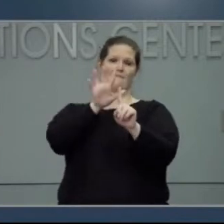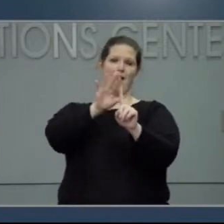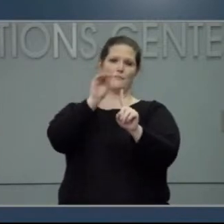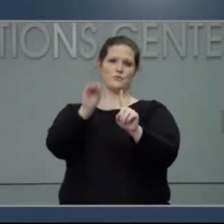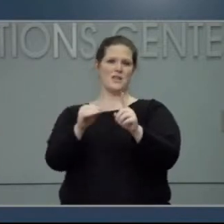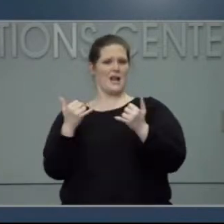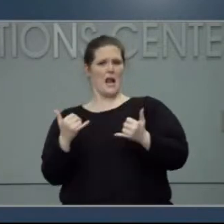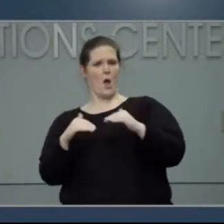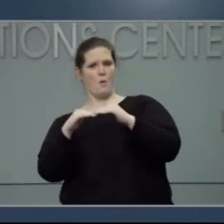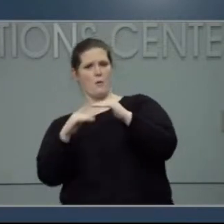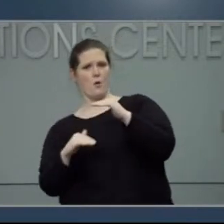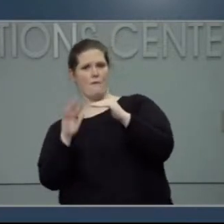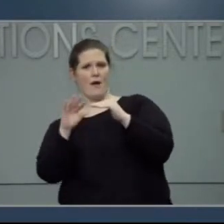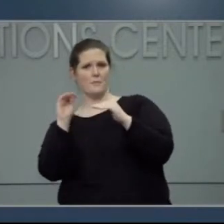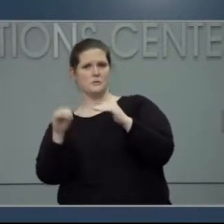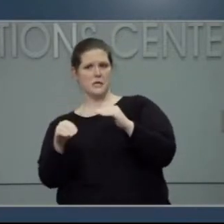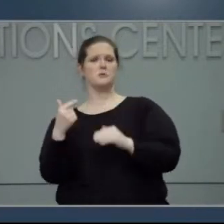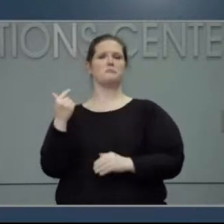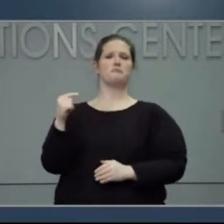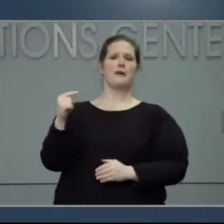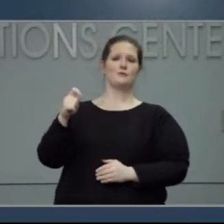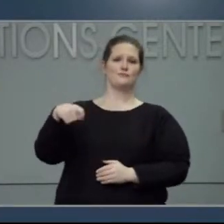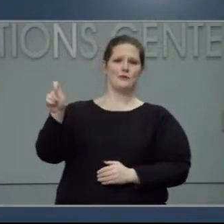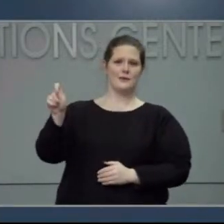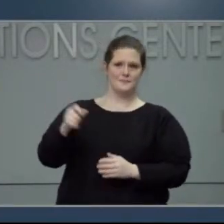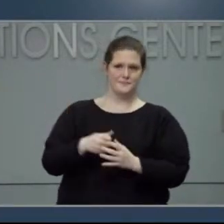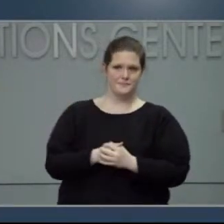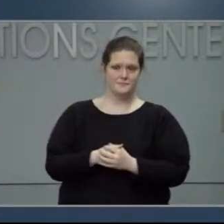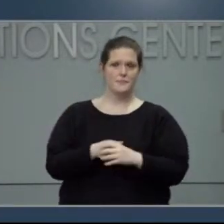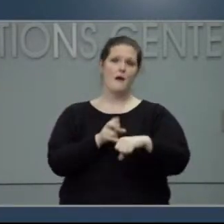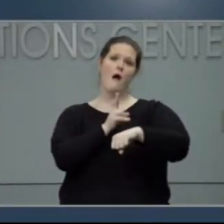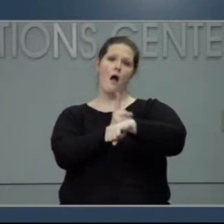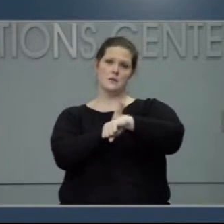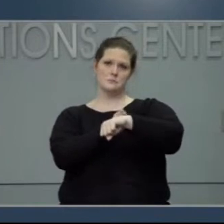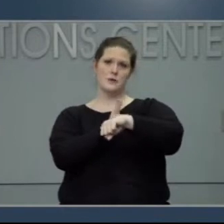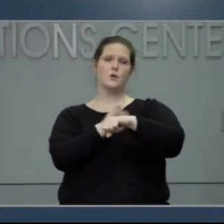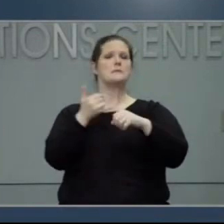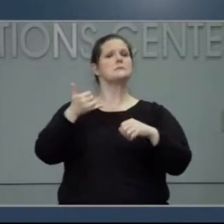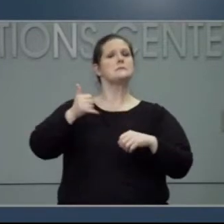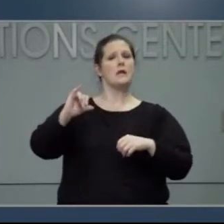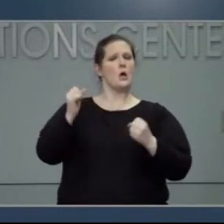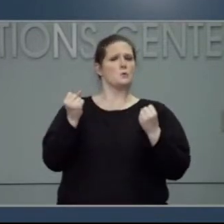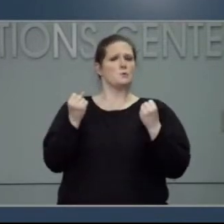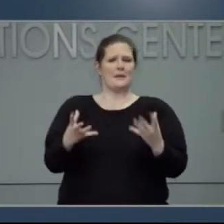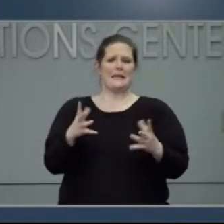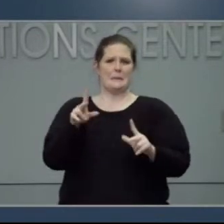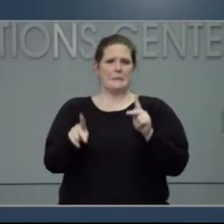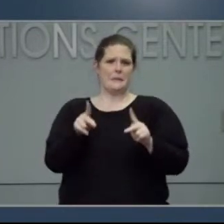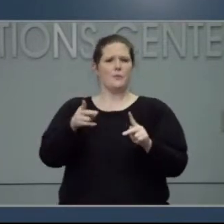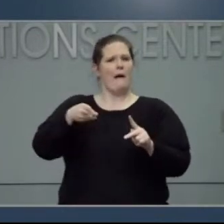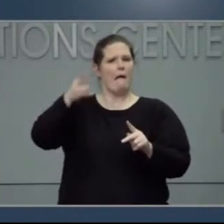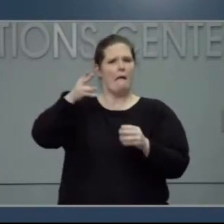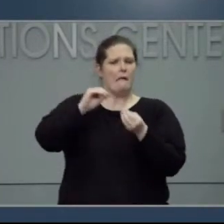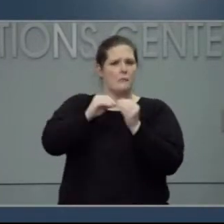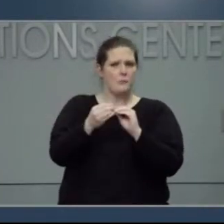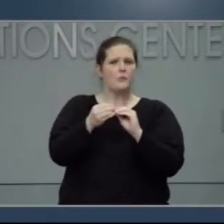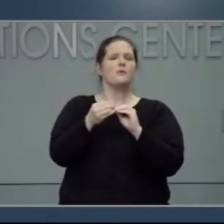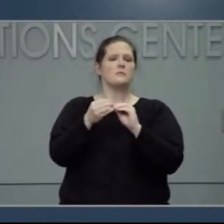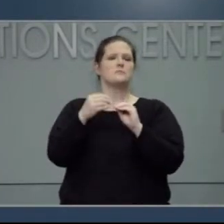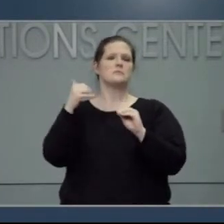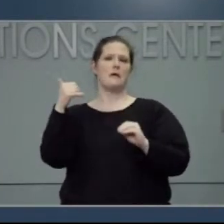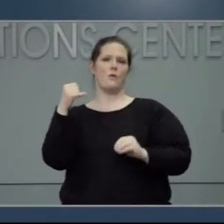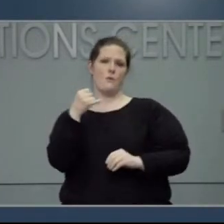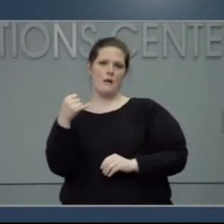is decreasing, but is still elevated and leveling. It gets a yellow line. This next slide shows the